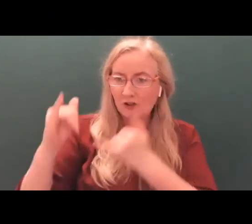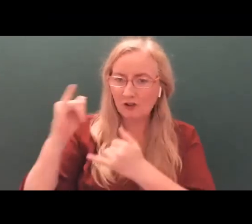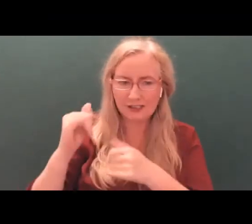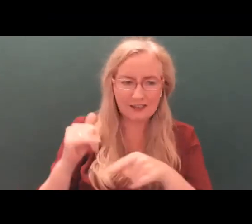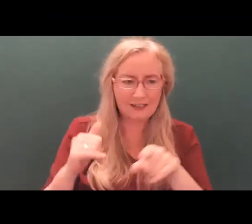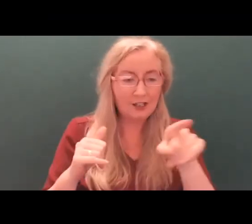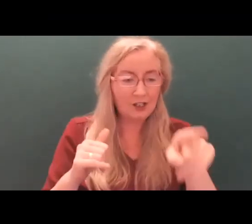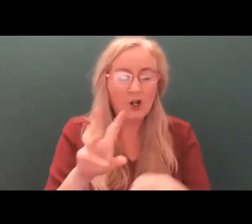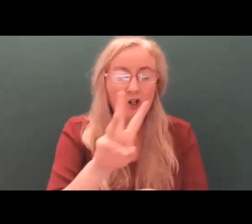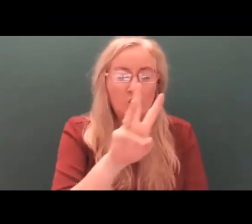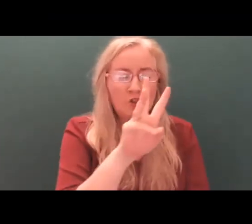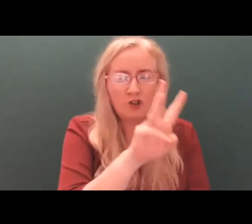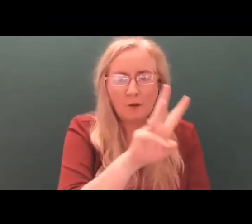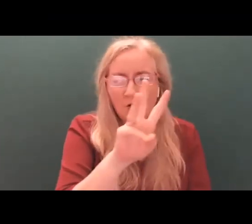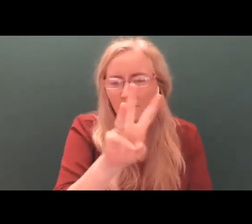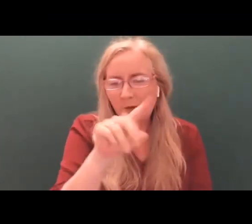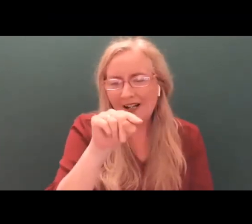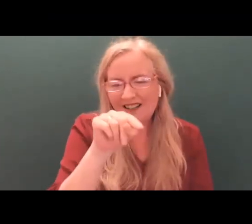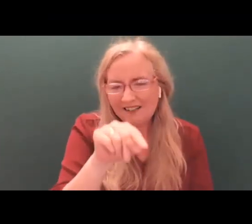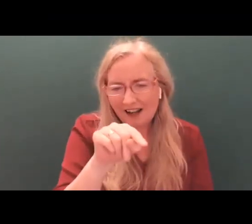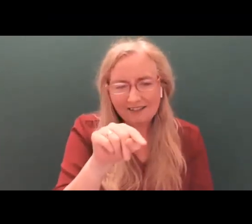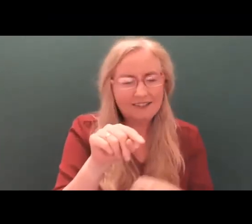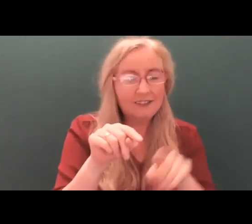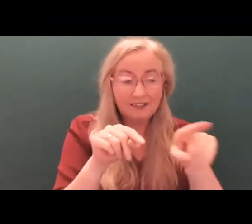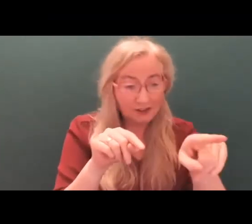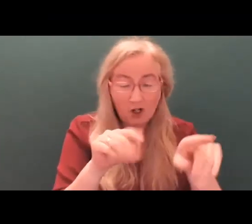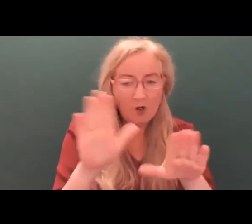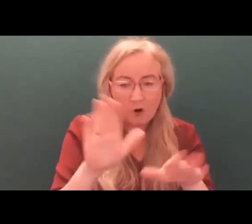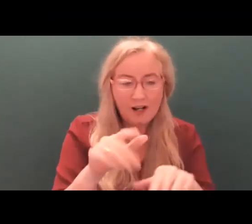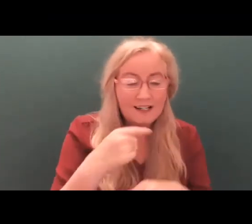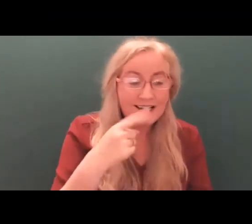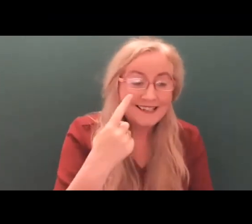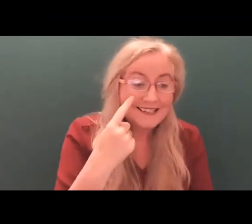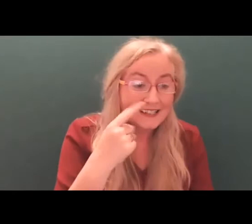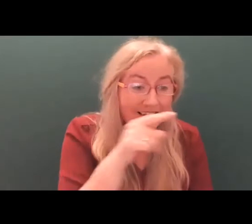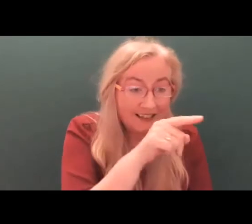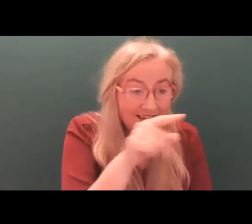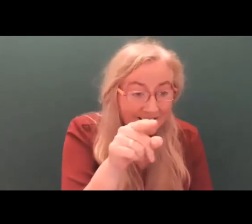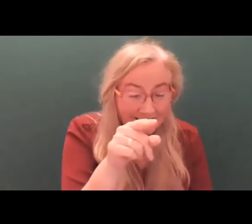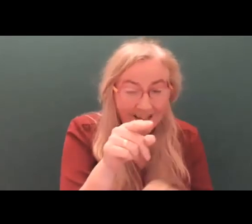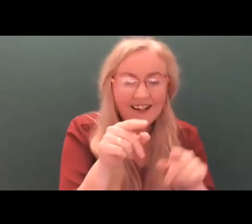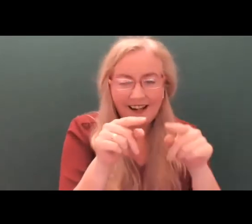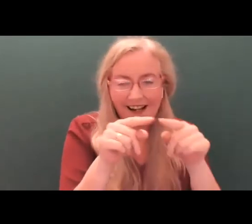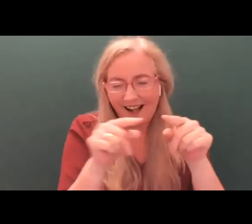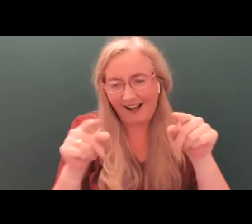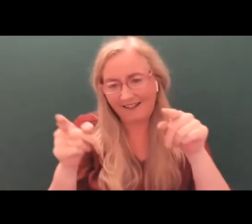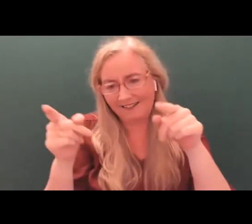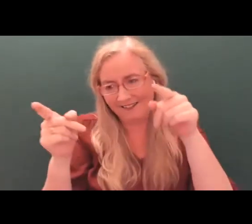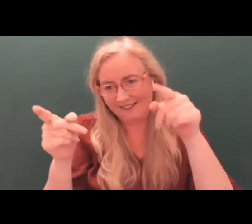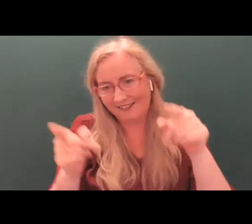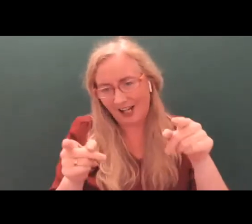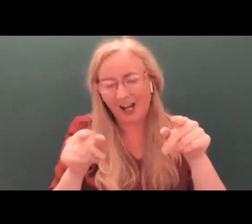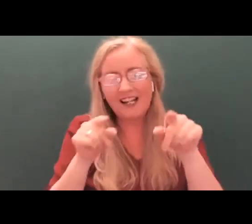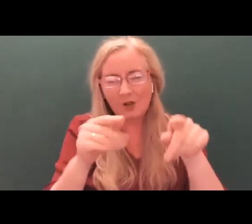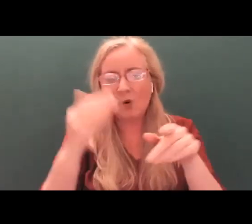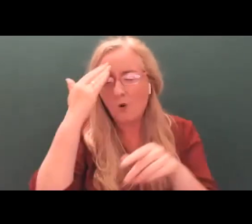with www. It'll start with that iframe and it will end with the iframe. So that's how you know it's an